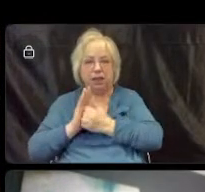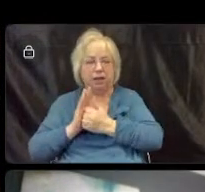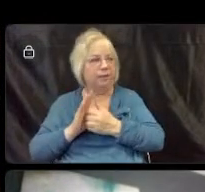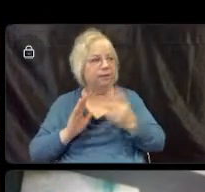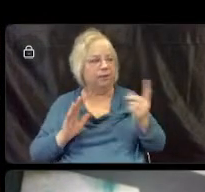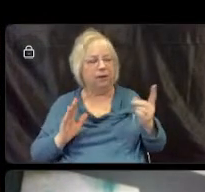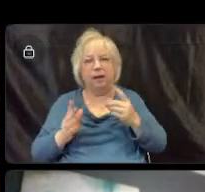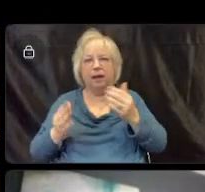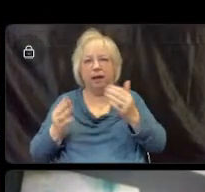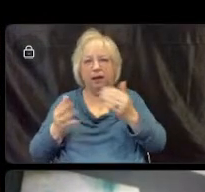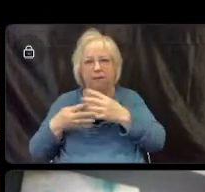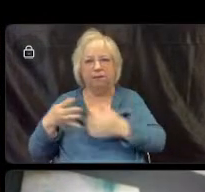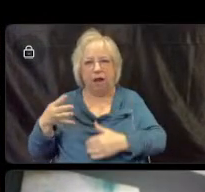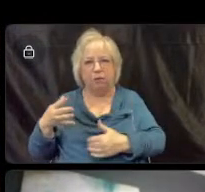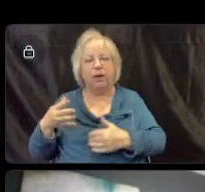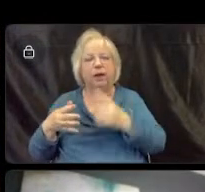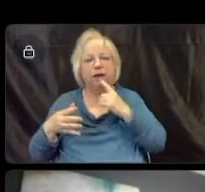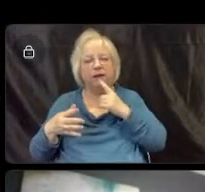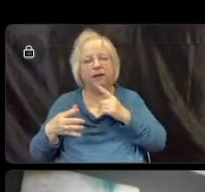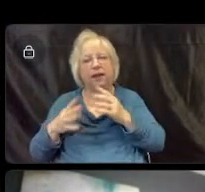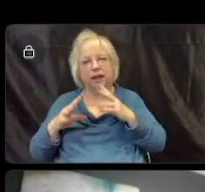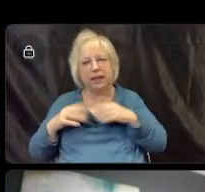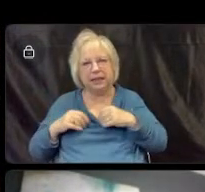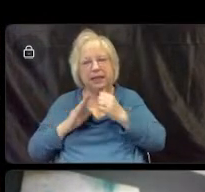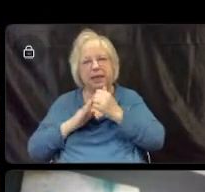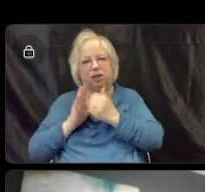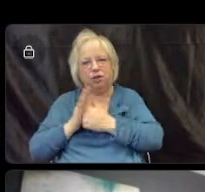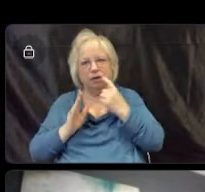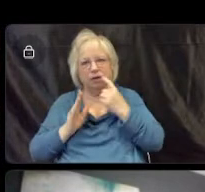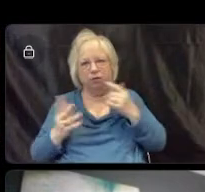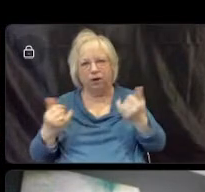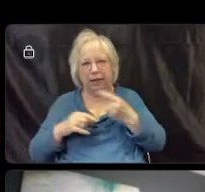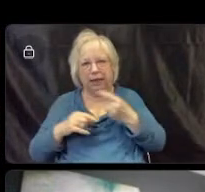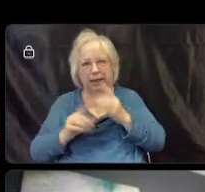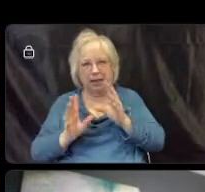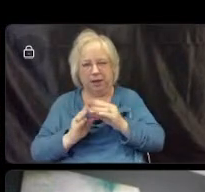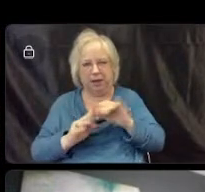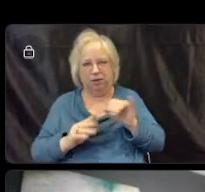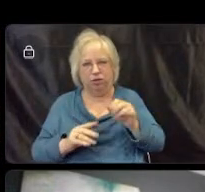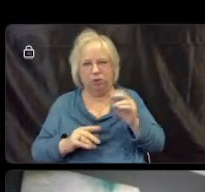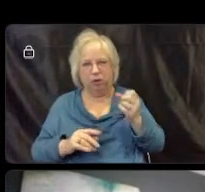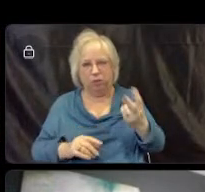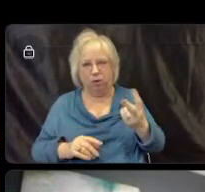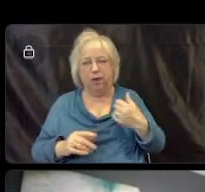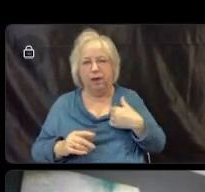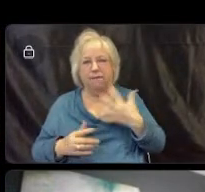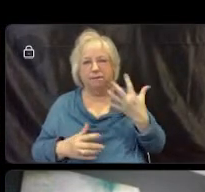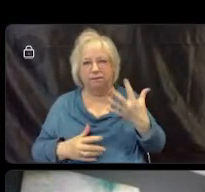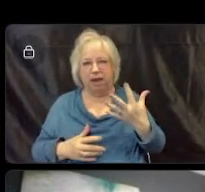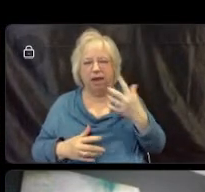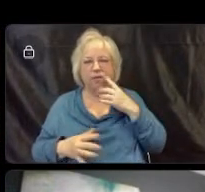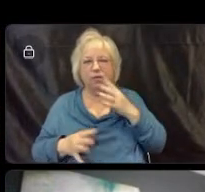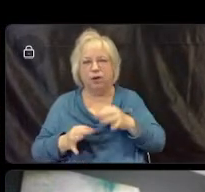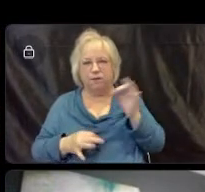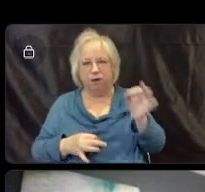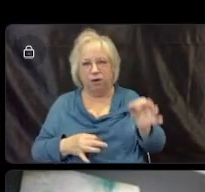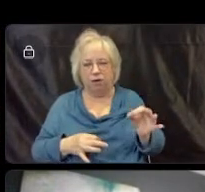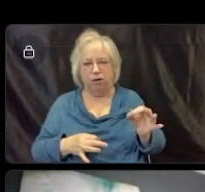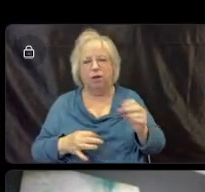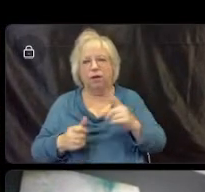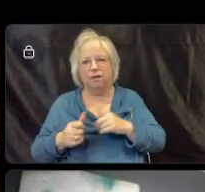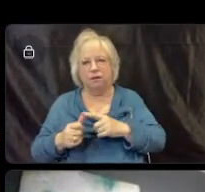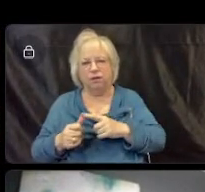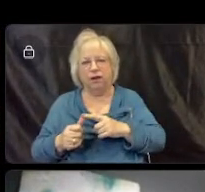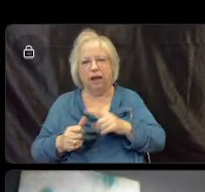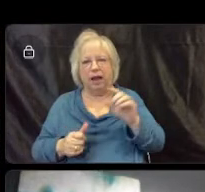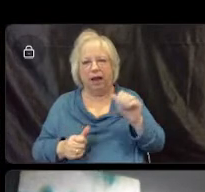Following is the consent agenda for the Little Rock Planning Commission, January 12th, 2023. You have 5 items on consent deferral. First is